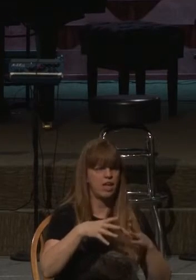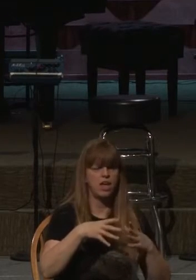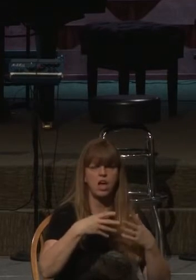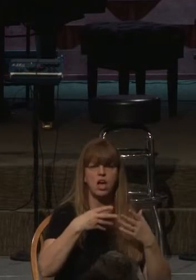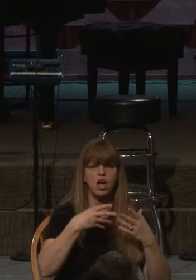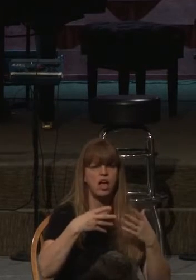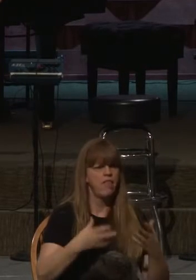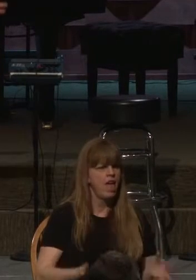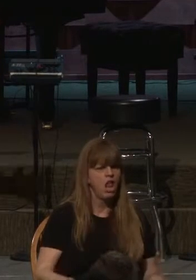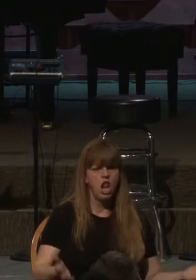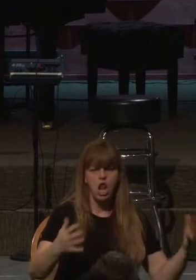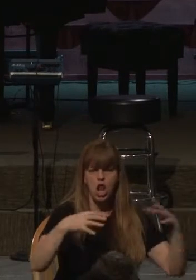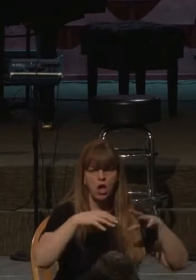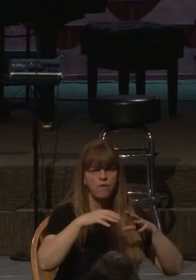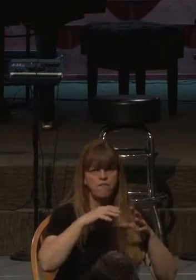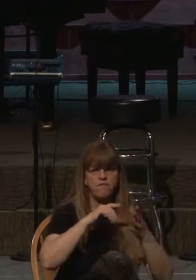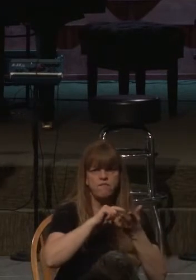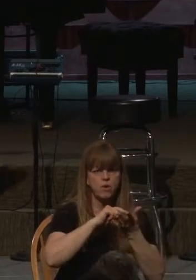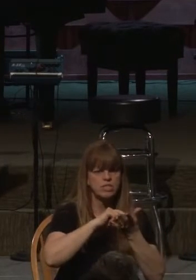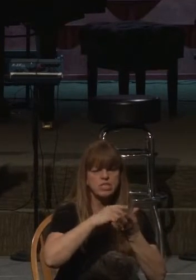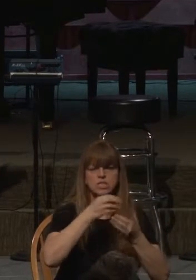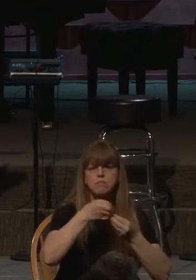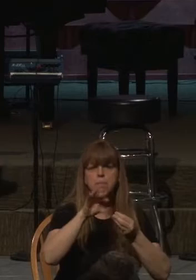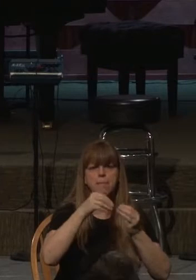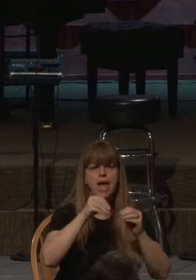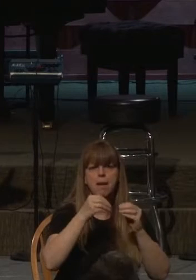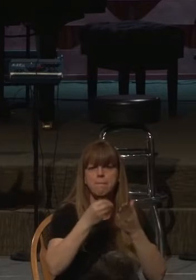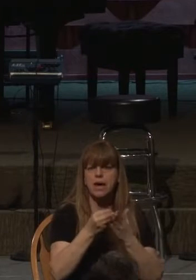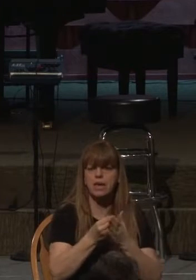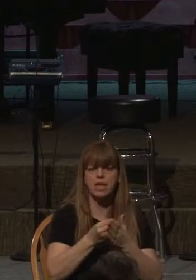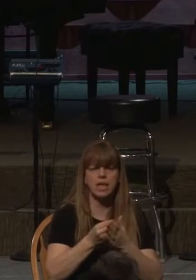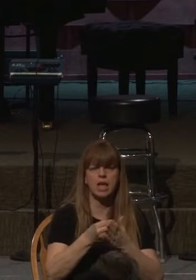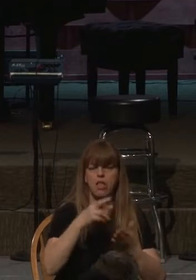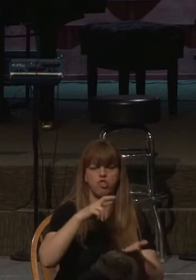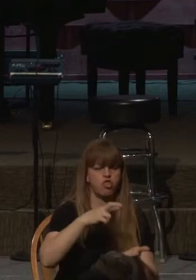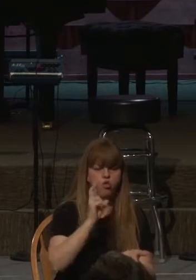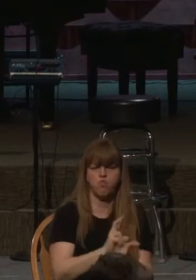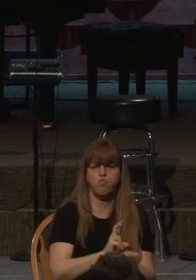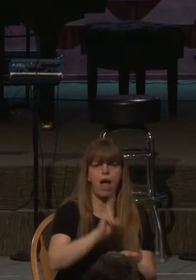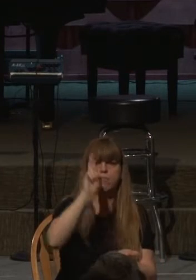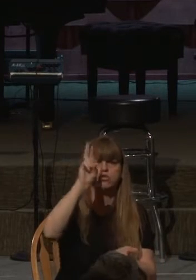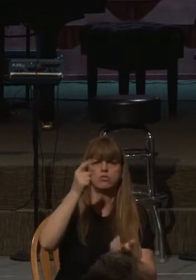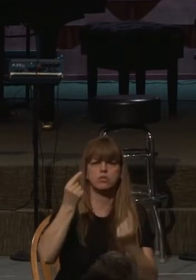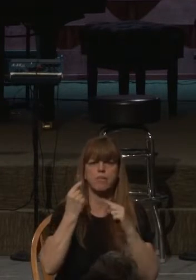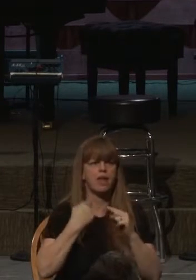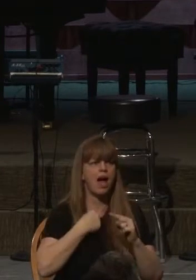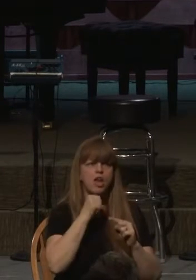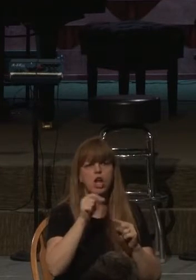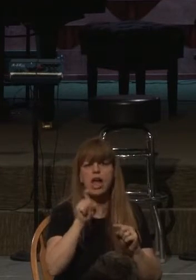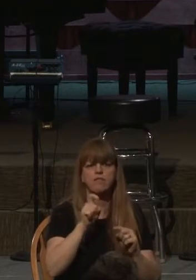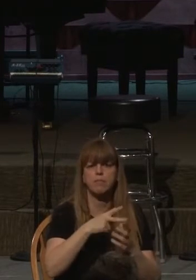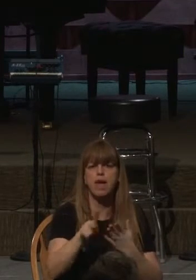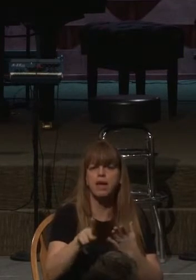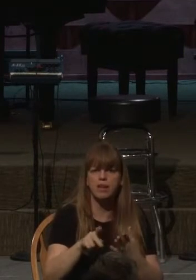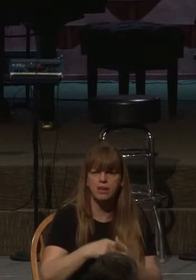just loaded up their credit cards because the rapture's coming, right? I'll never have to pay.